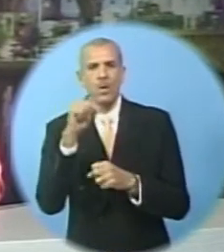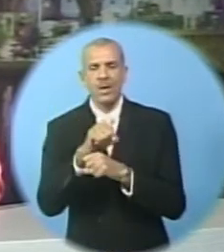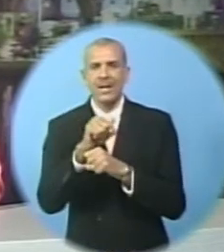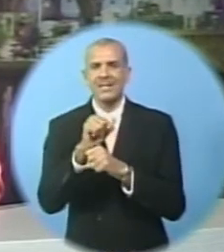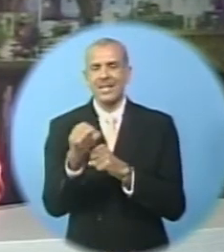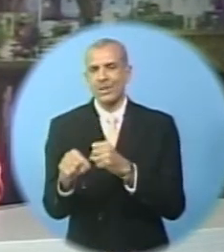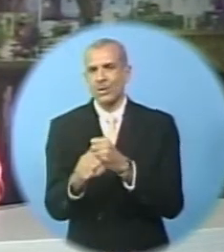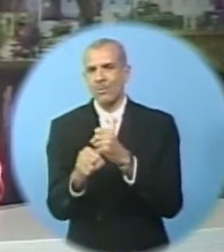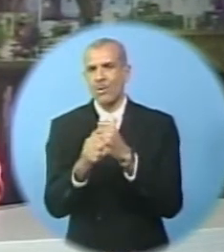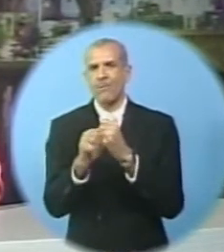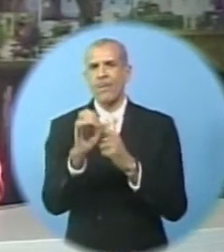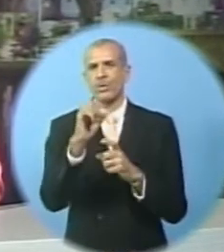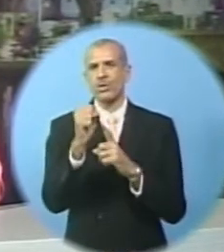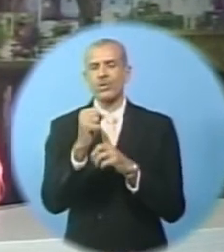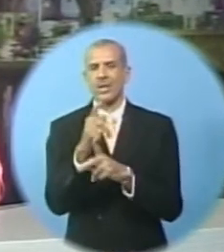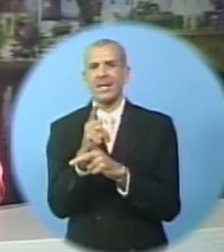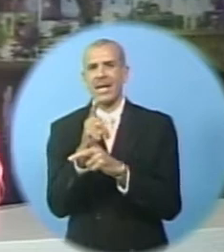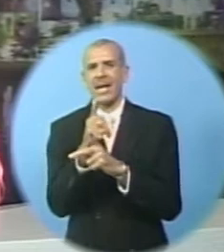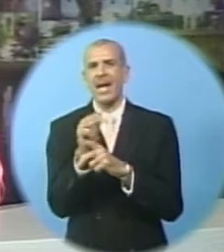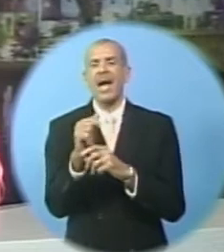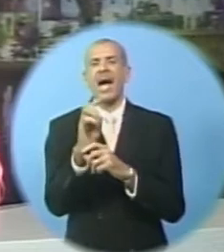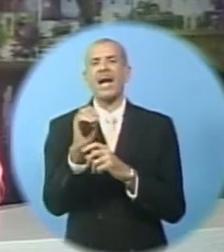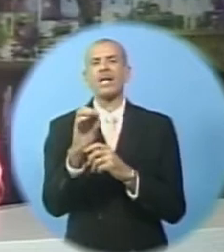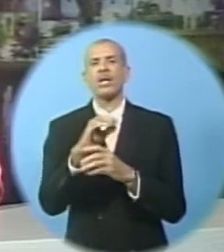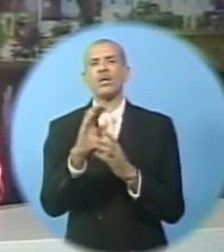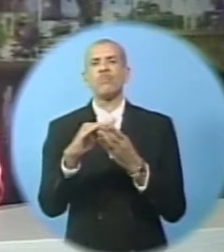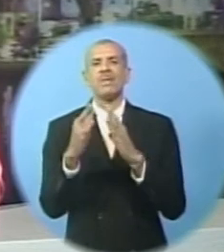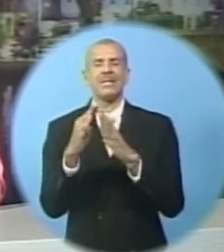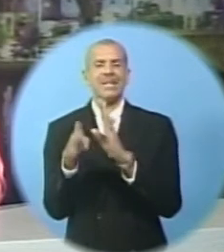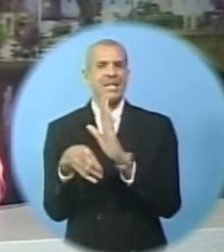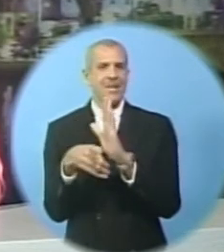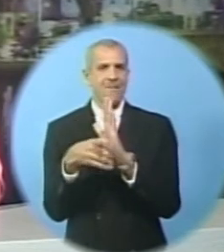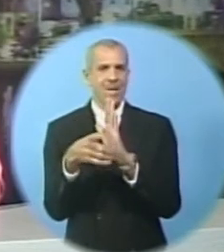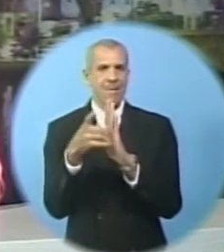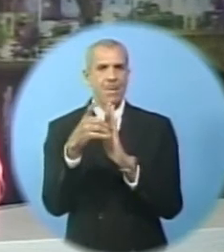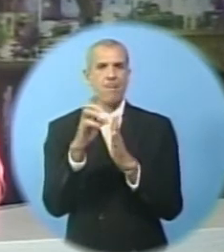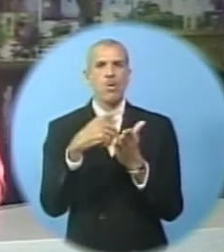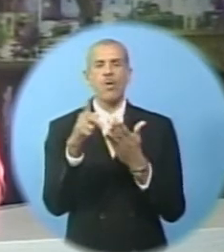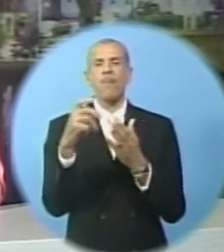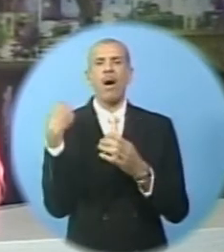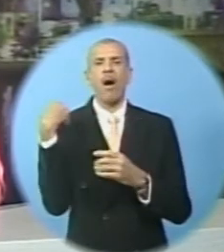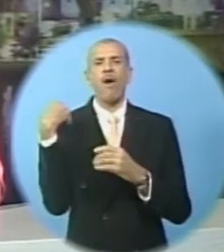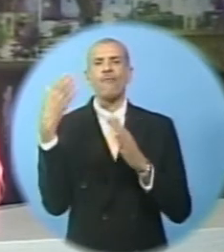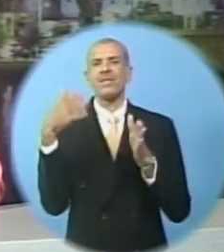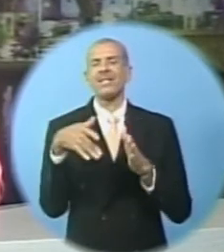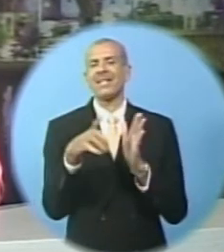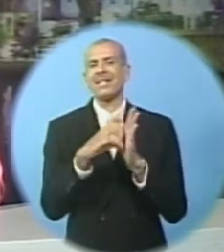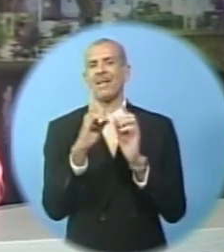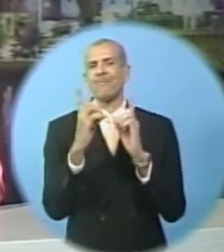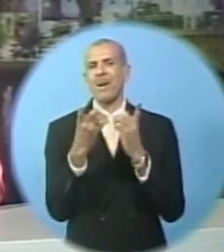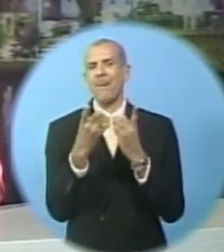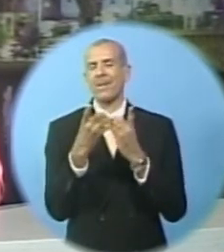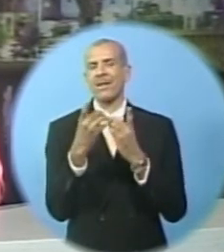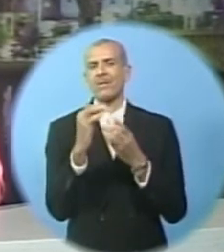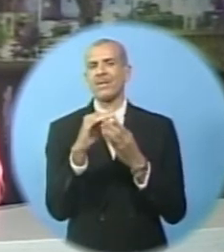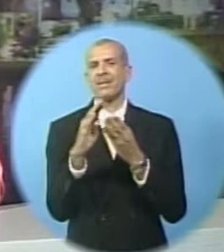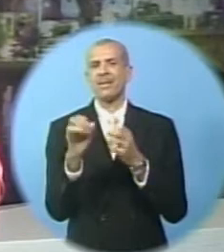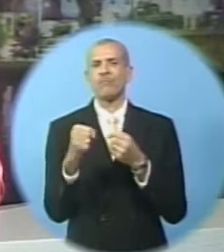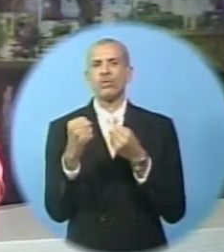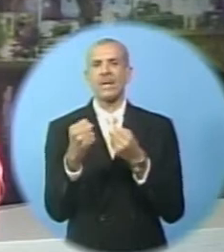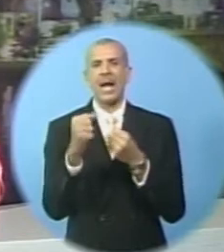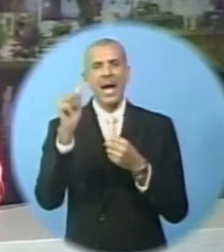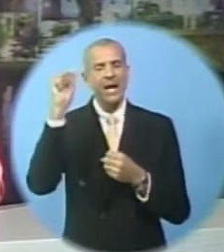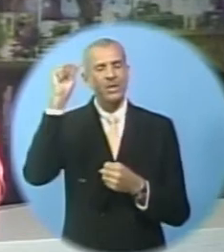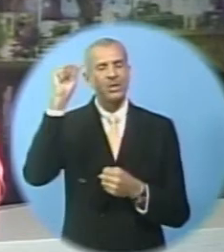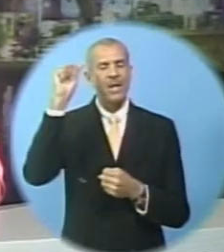Social Care, Constituency Empowerment and Community Development. Program Officer in the Department of Constituency Empowerment,